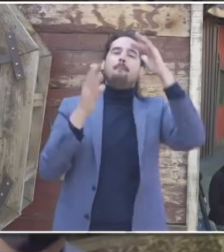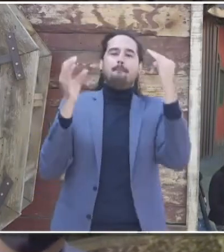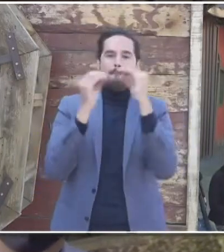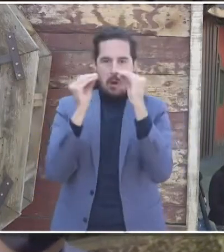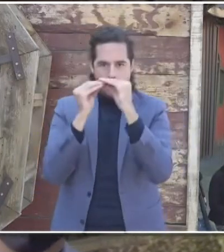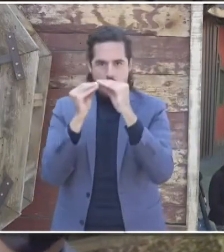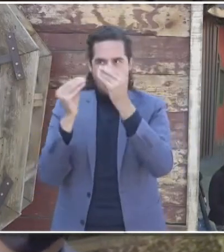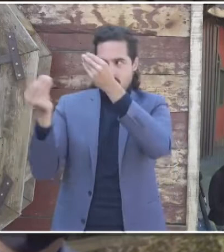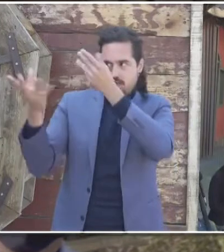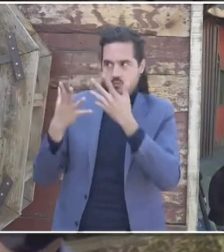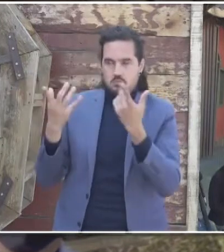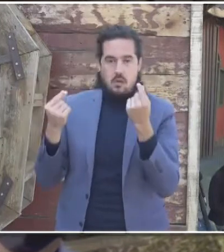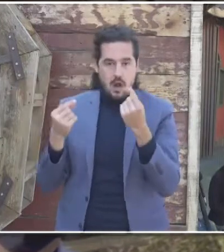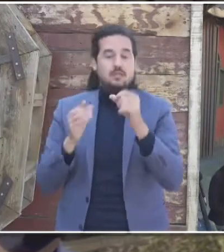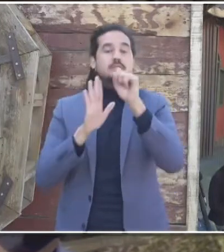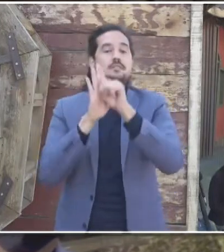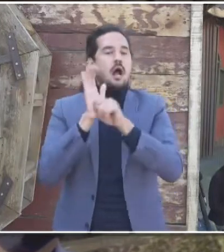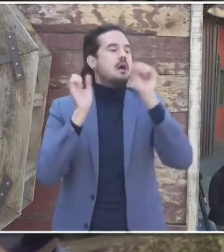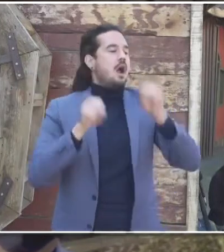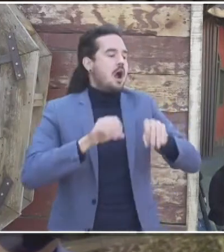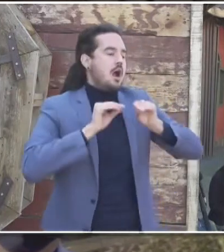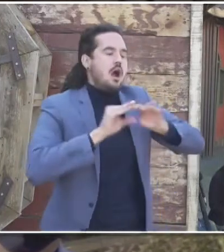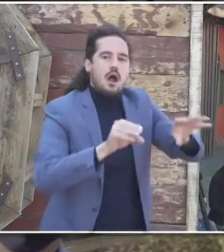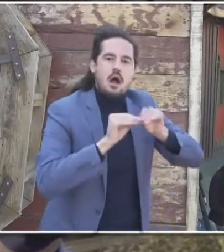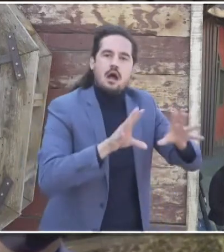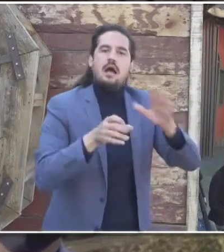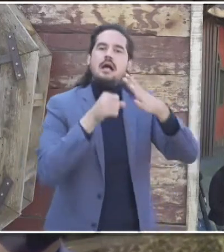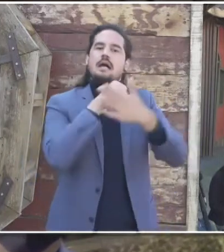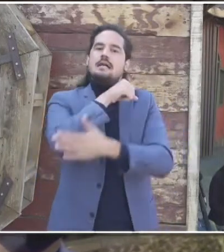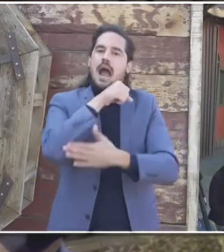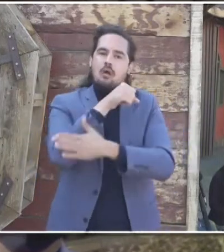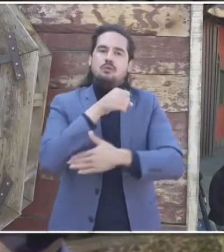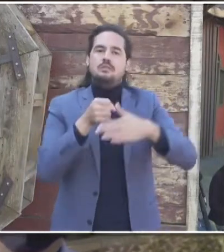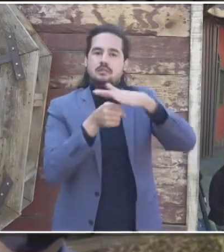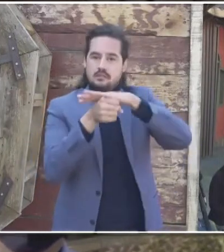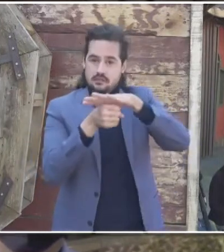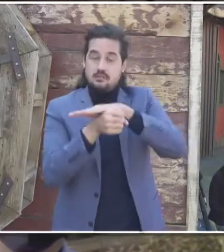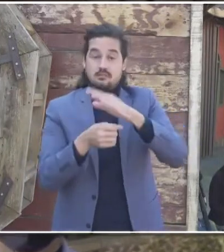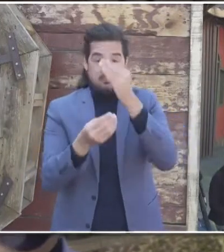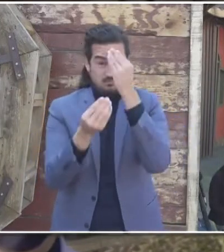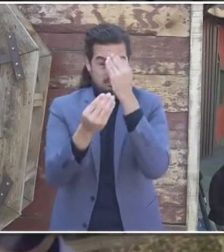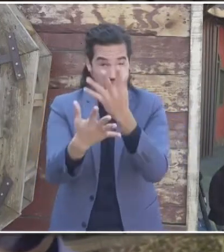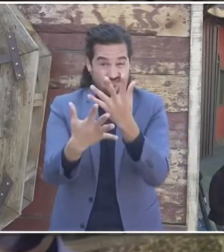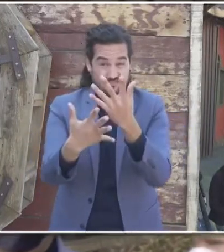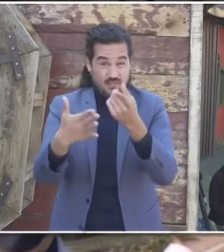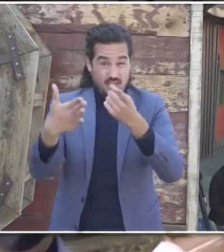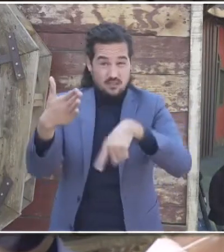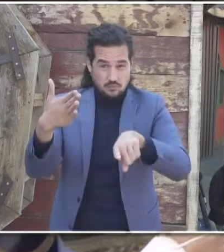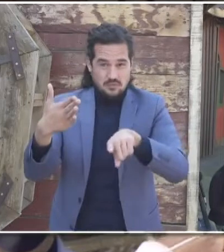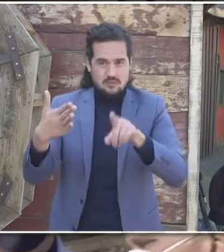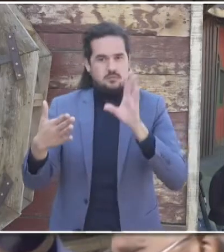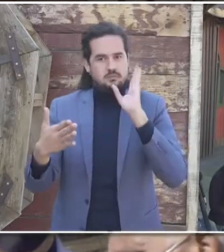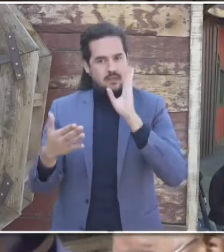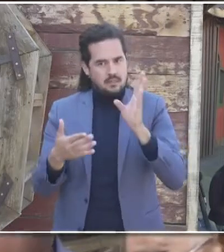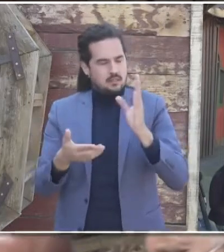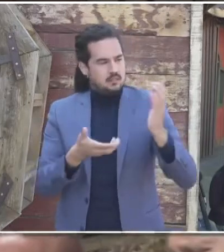Here's a caveat. Next week, we are going to formalize our partnership with Blue Shield and